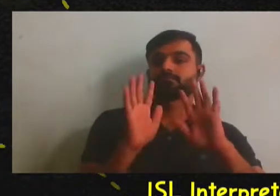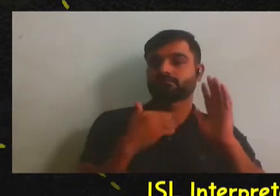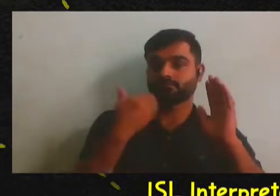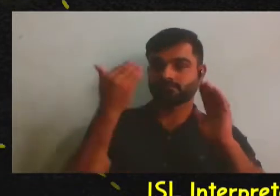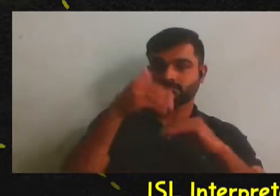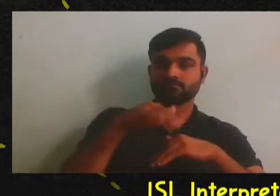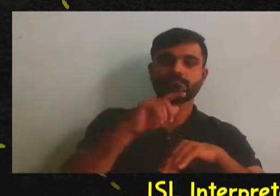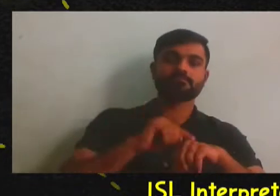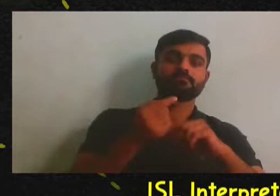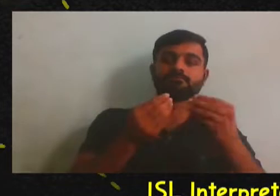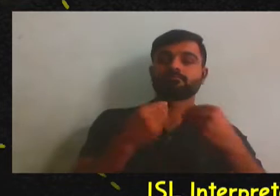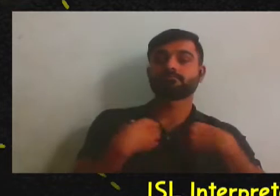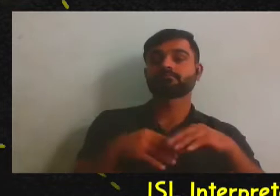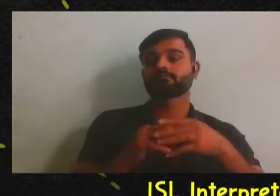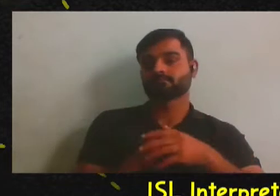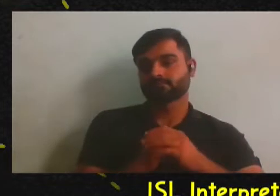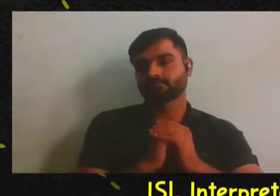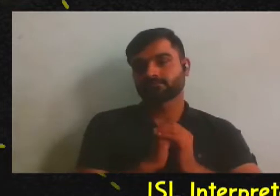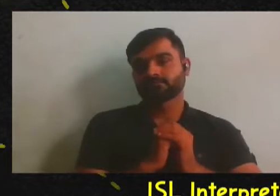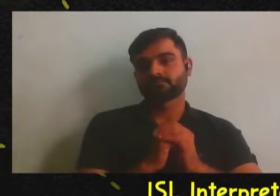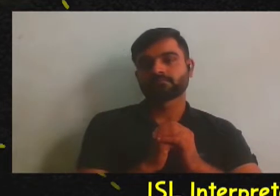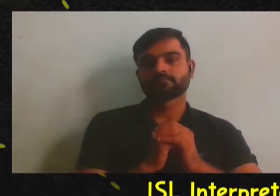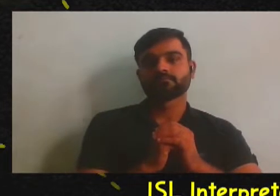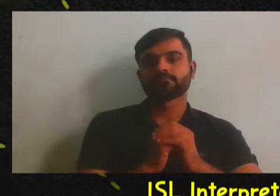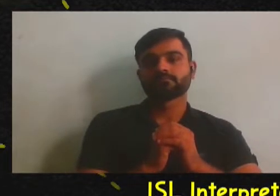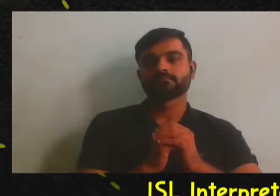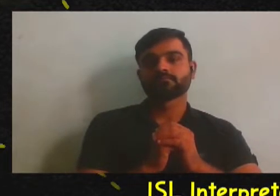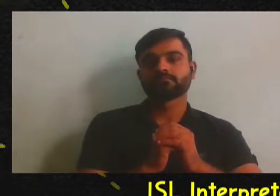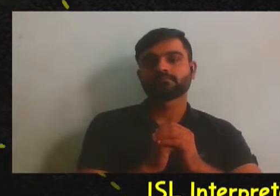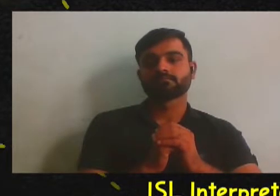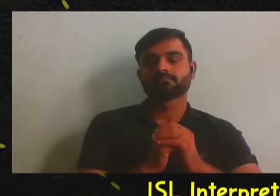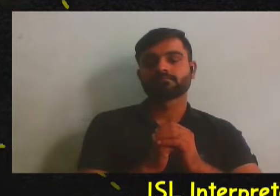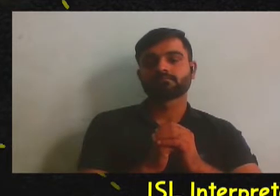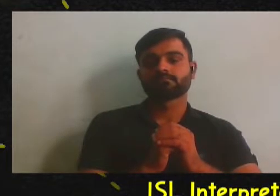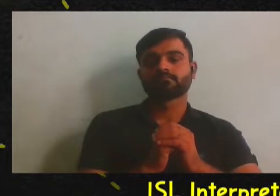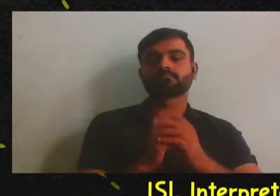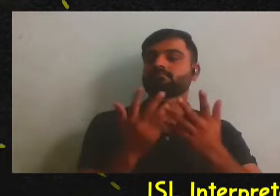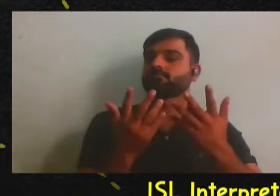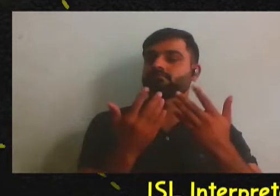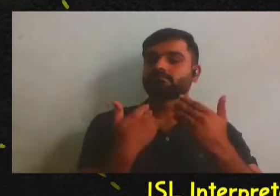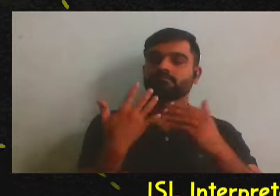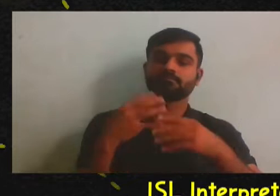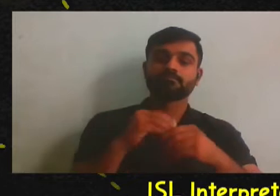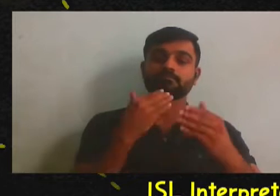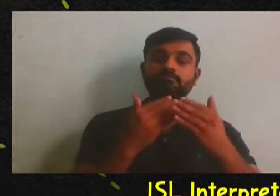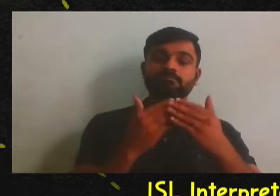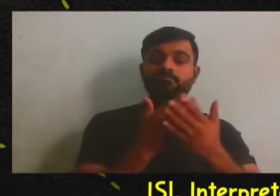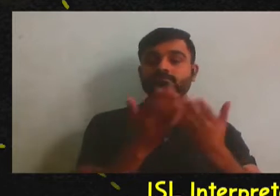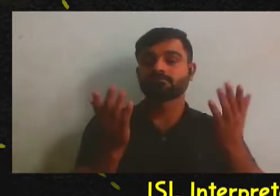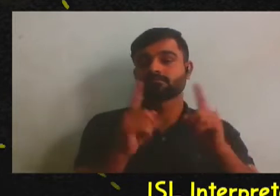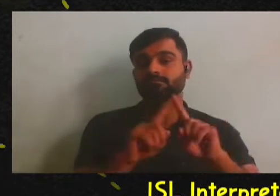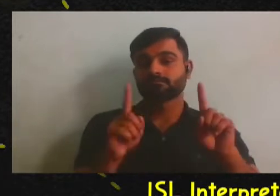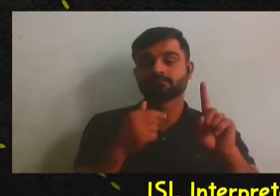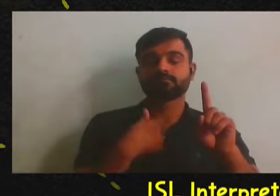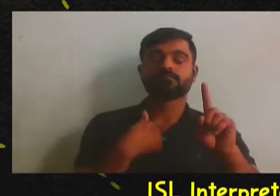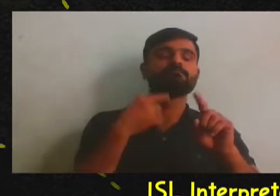here, Mathangi and YP and Agents of Ishq. Thank you so much. But I